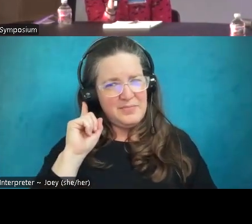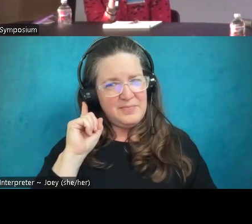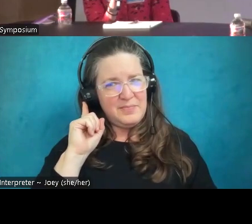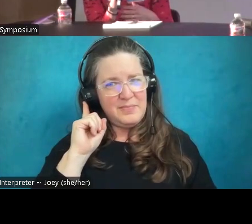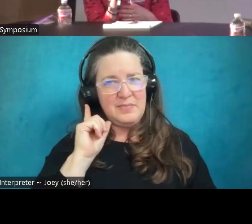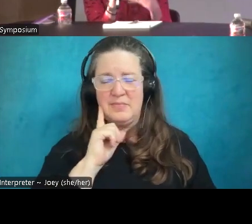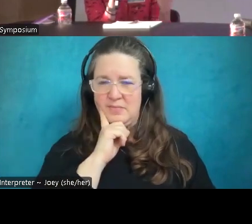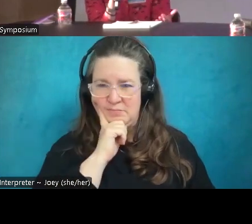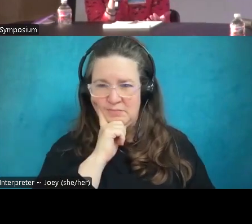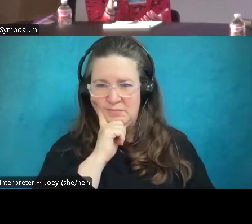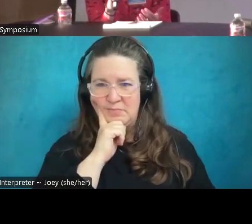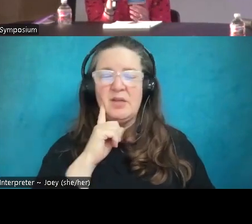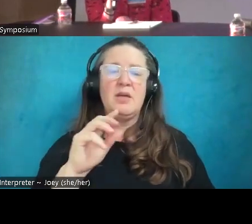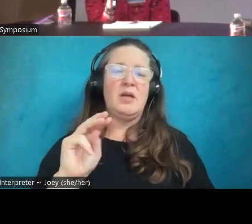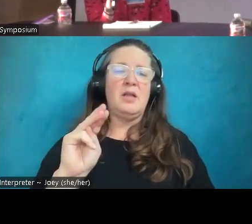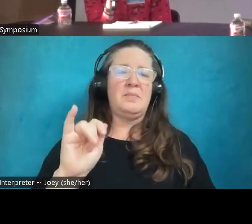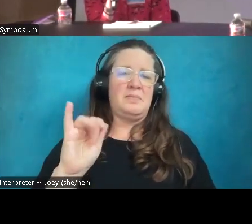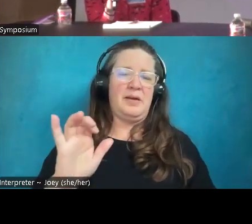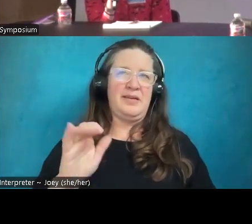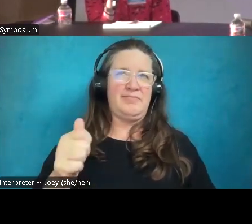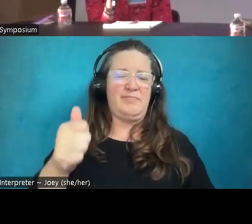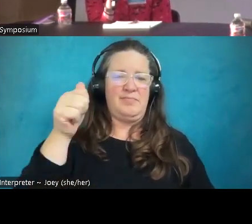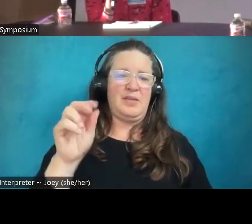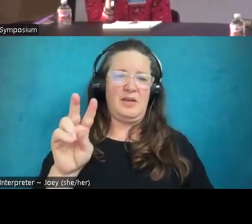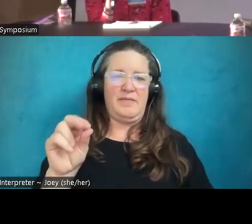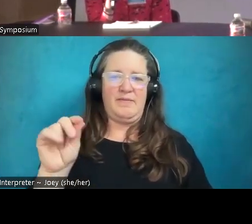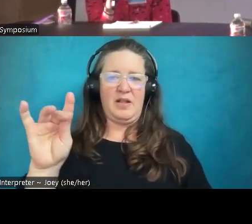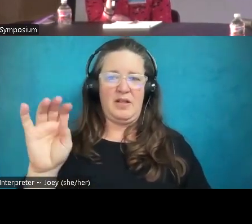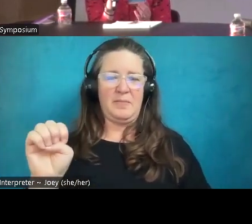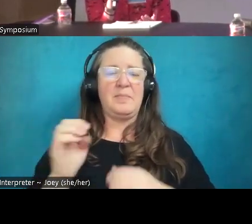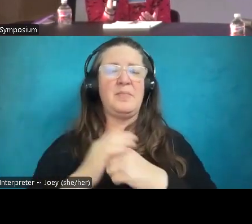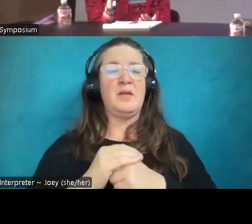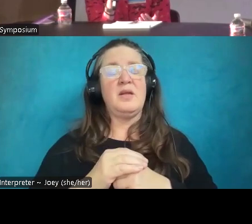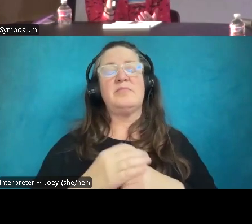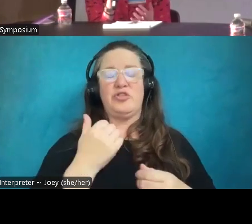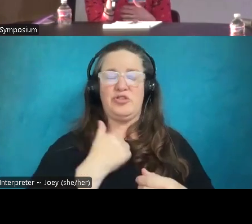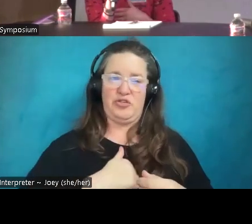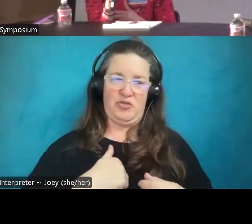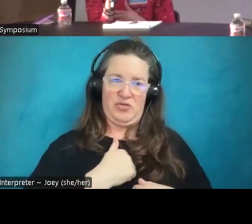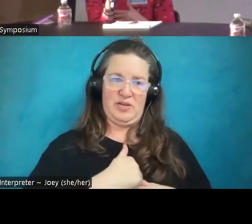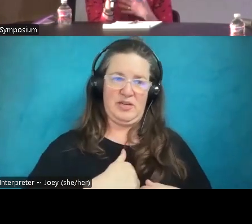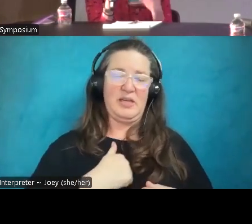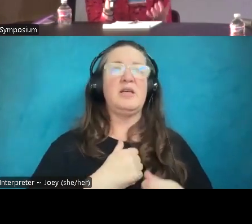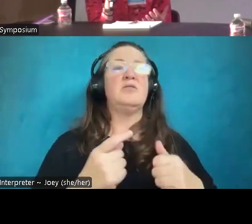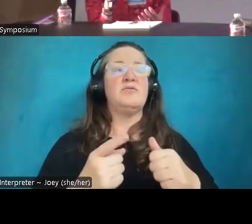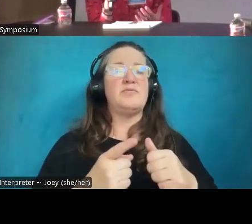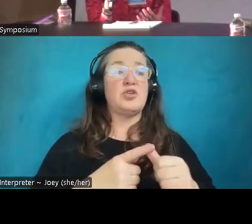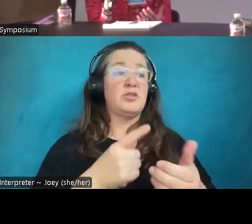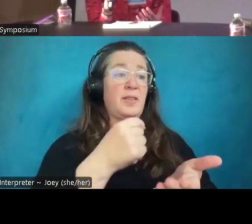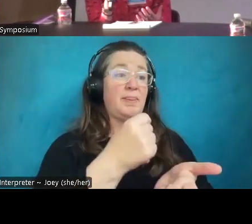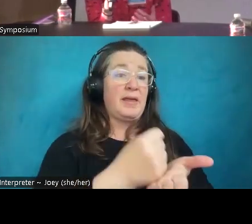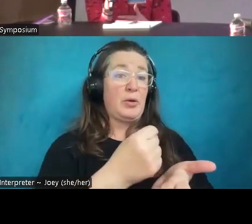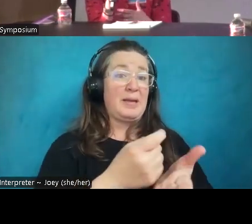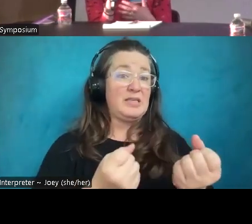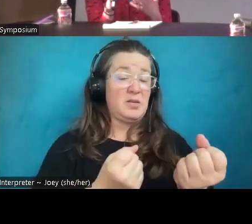say first, in terms of therapeutic support, which I would recommend for someone who's feeling so isolated, is there are therapists who